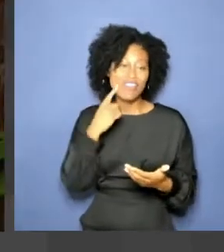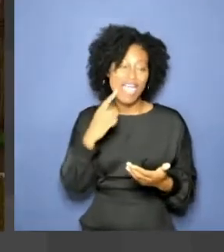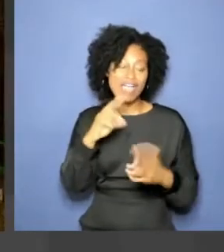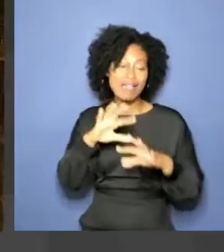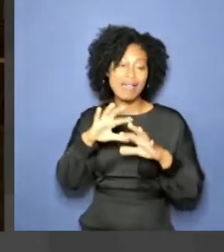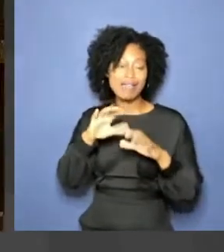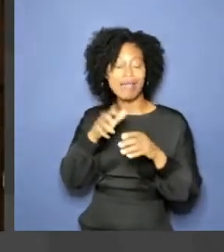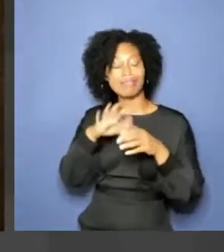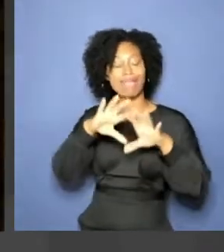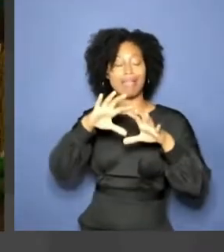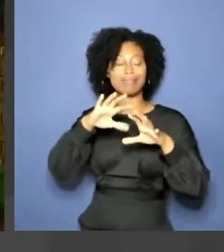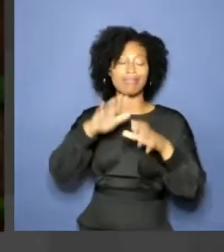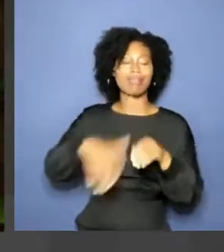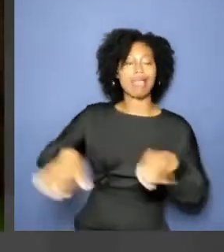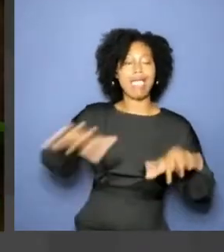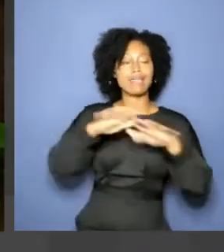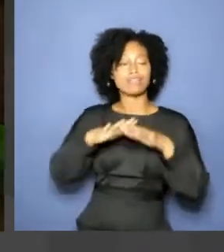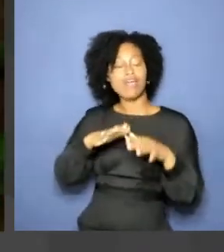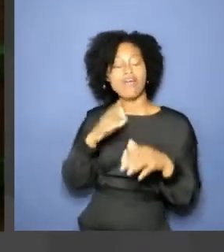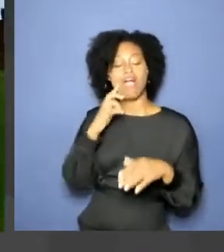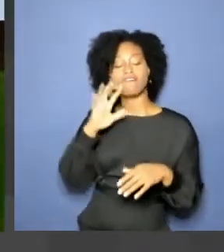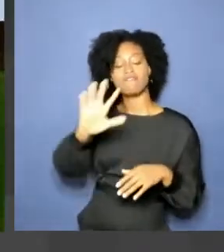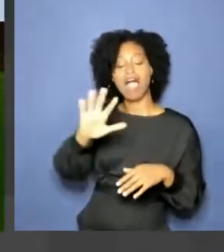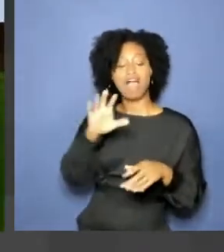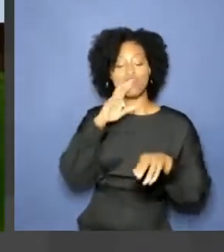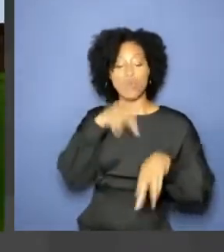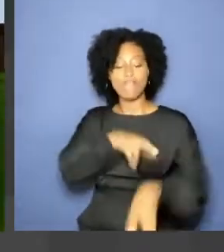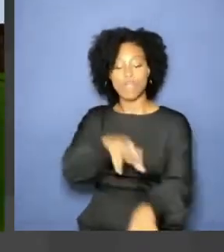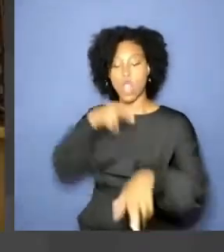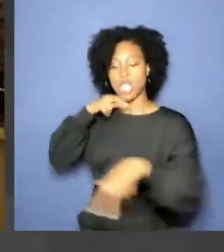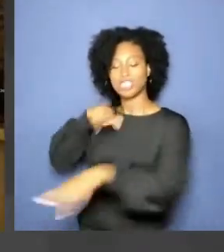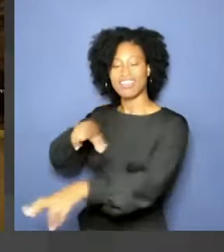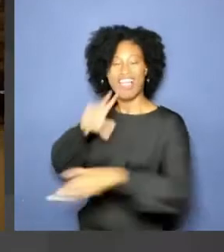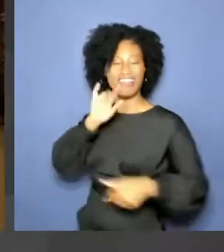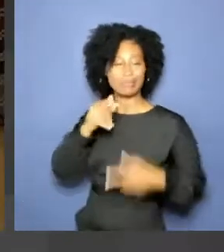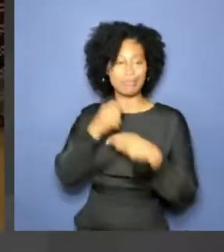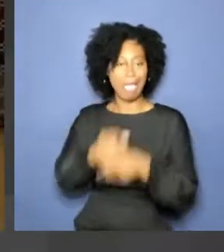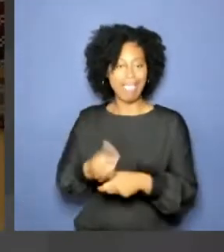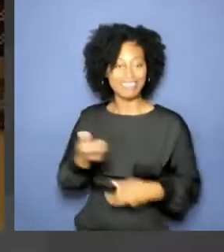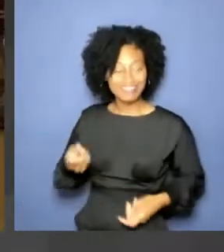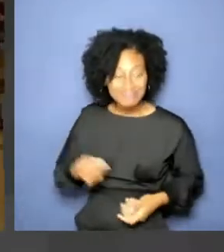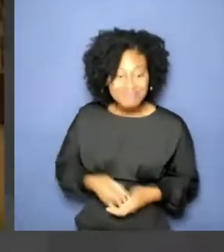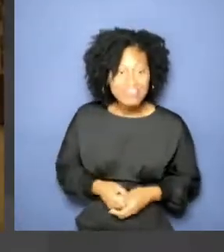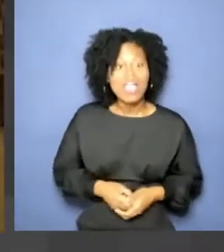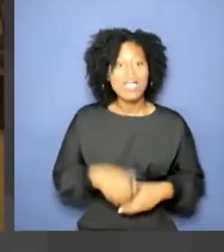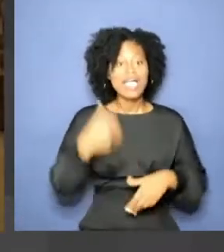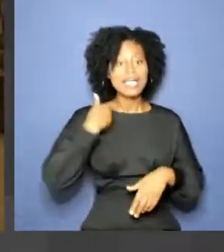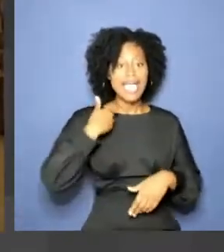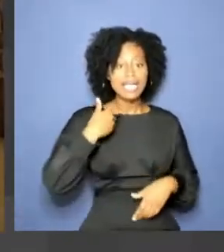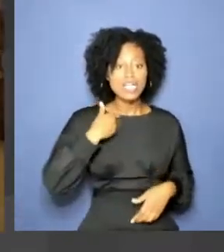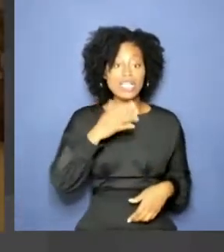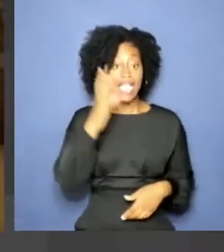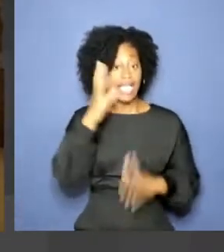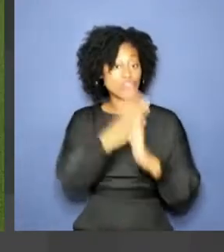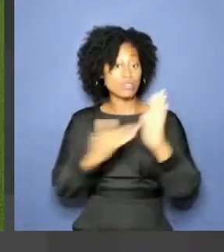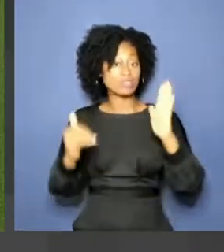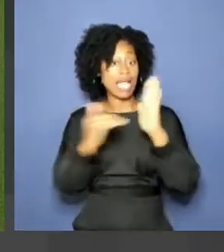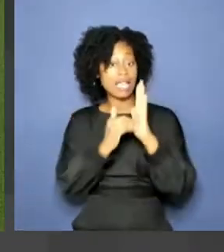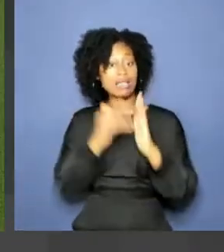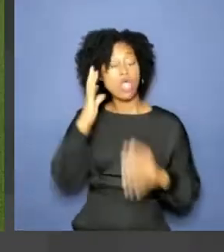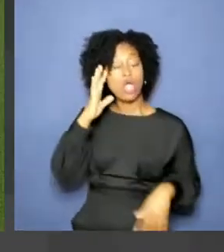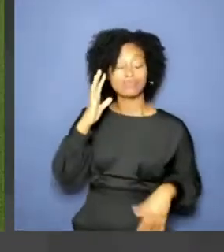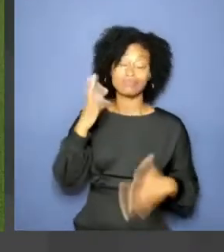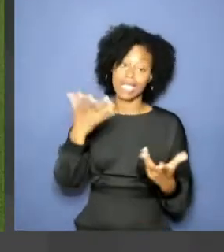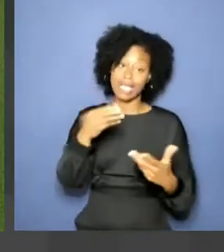rivers. In Canada, Australia, and New Zealand, classrooms are using Minecraft to explore indigenous cultures.